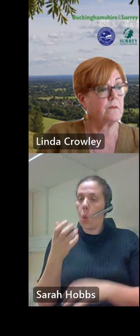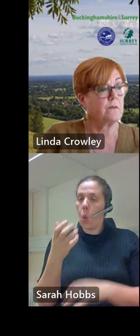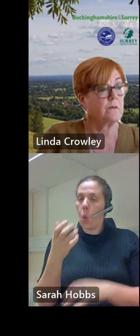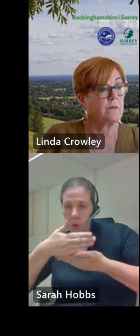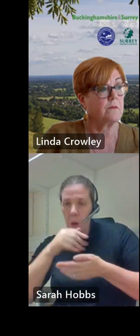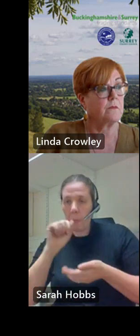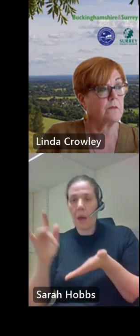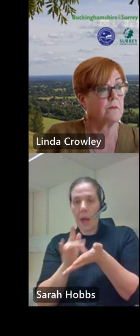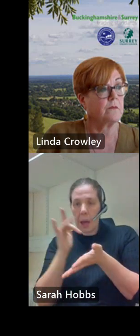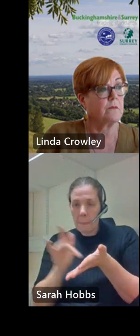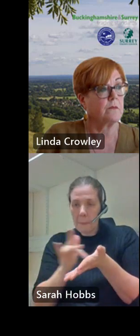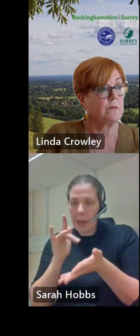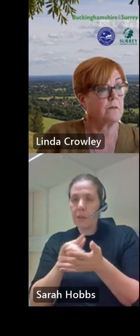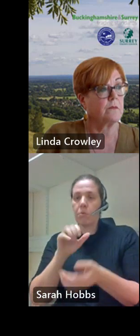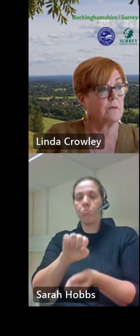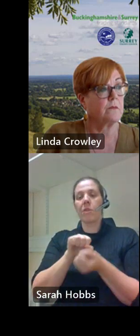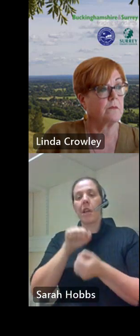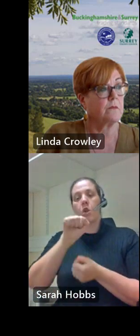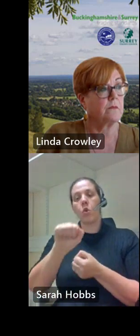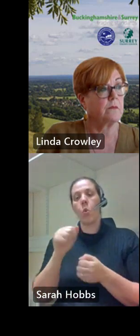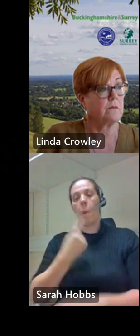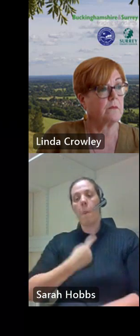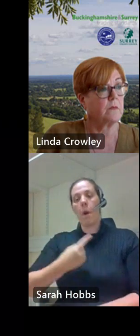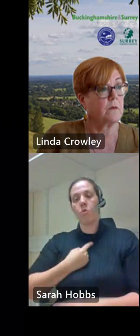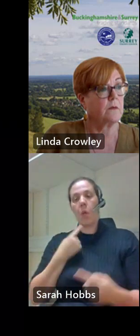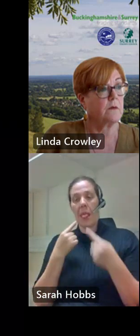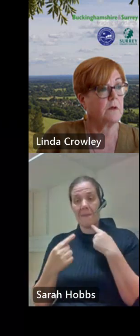your personal information. Next slide, please.